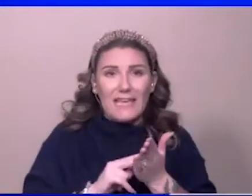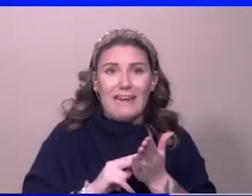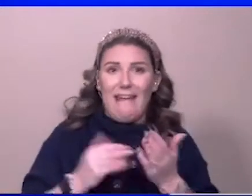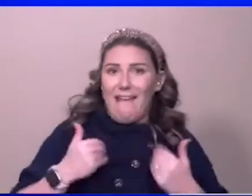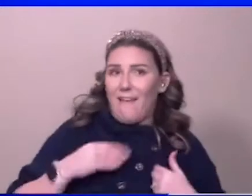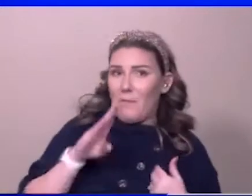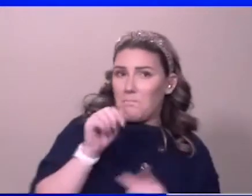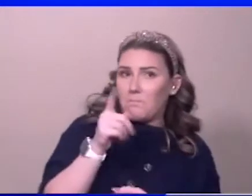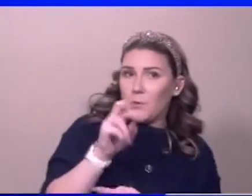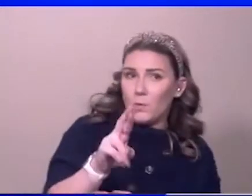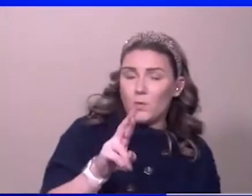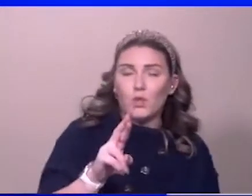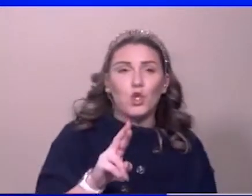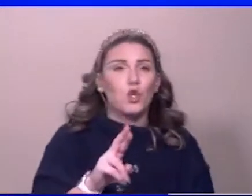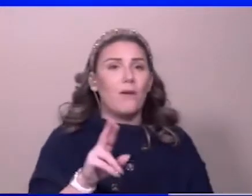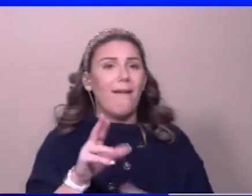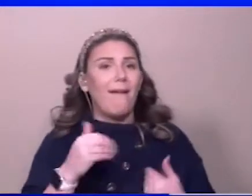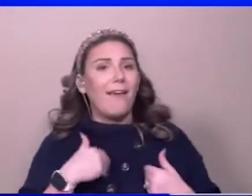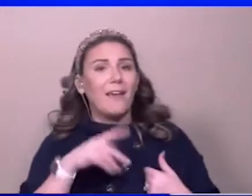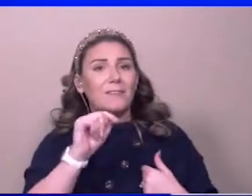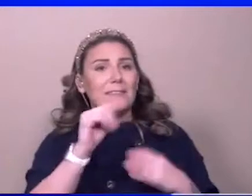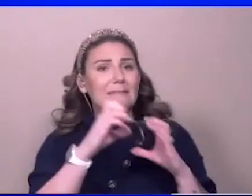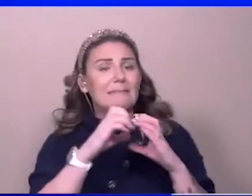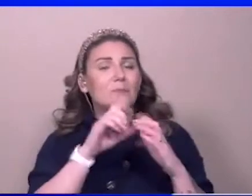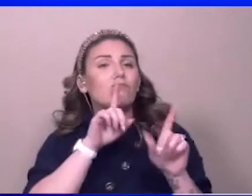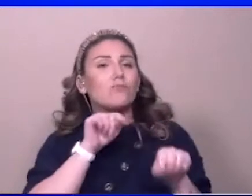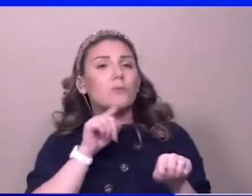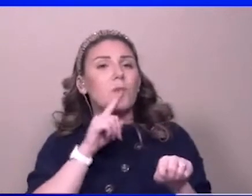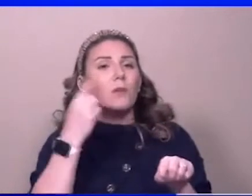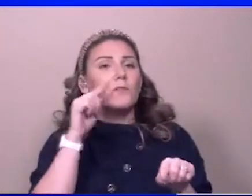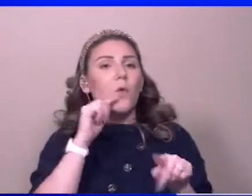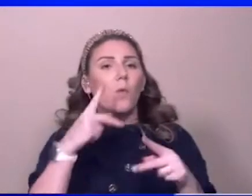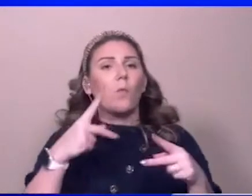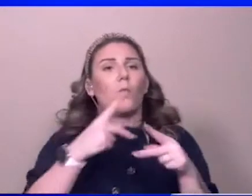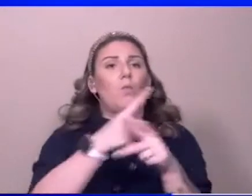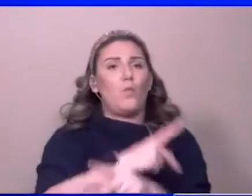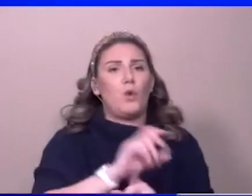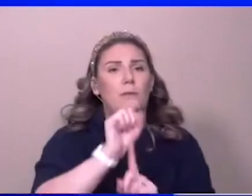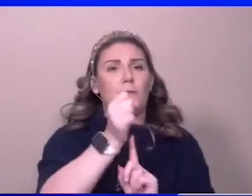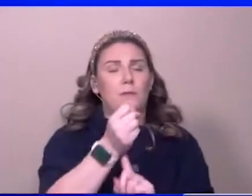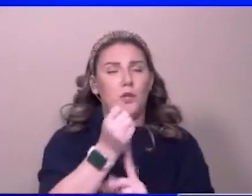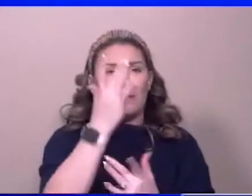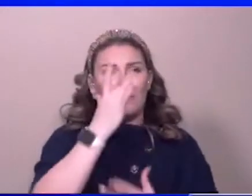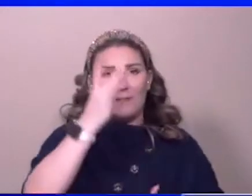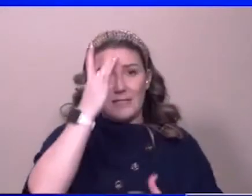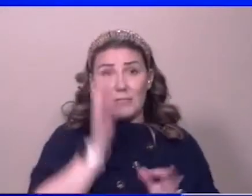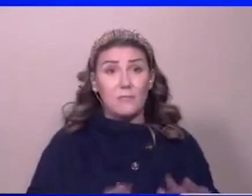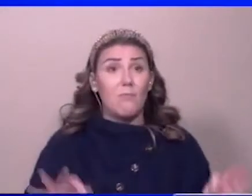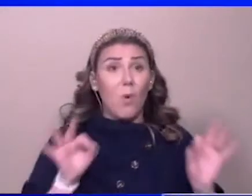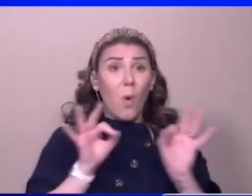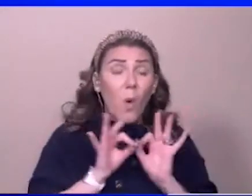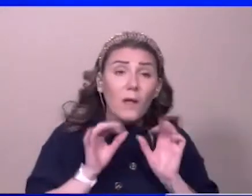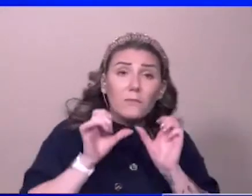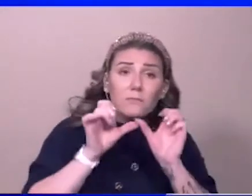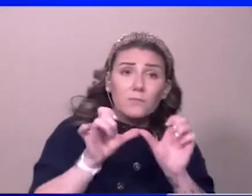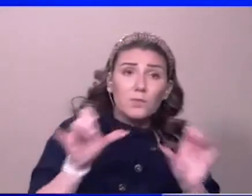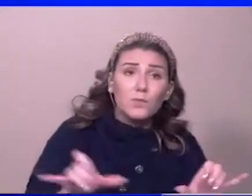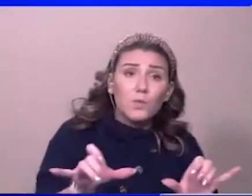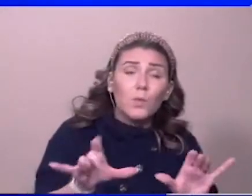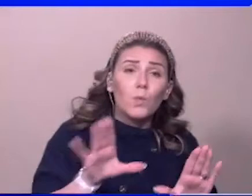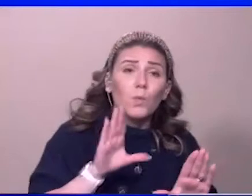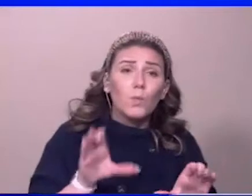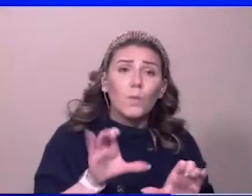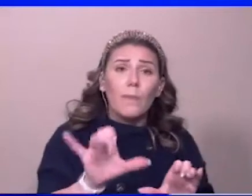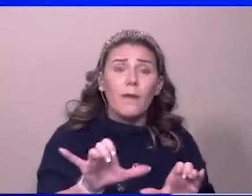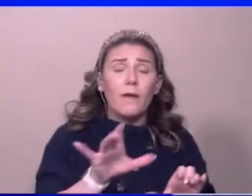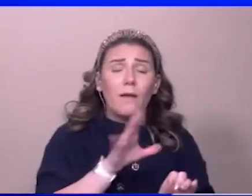you have those T-cell responses to protect you against those worst cases of disease. So it is important that we continue to do that. We do know and understand